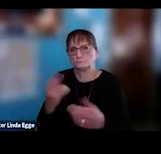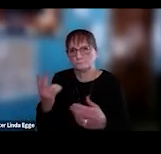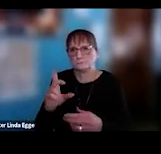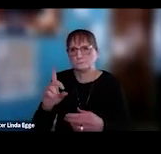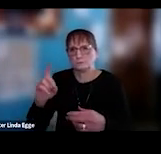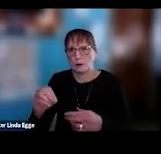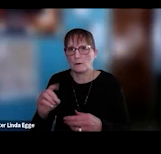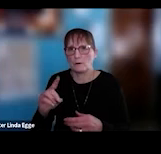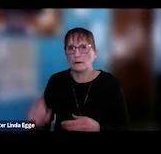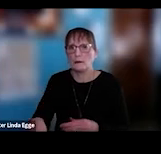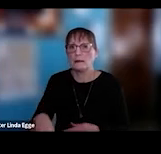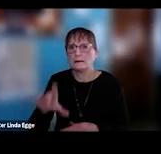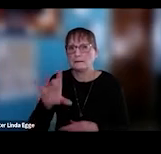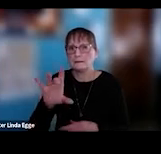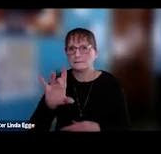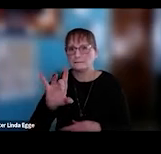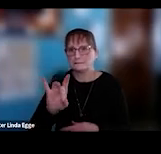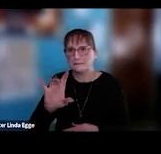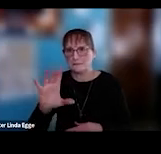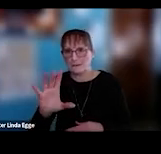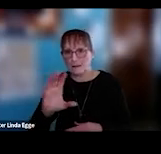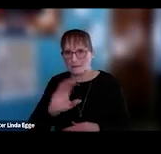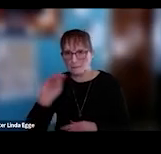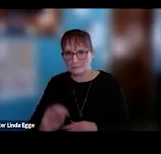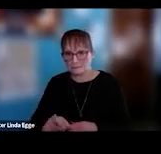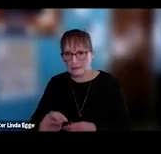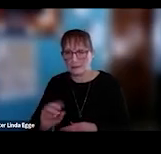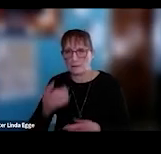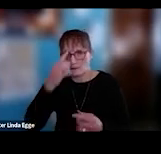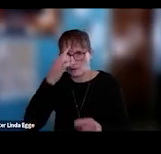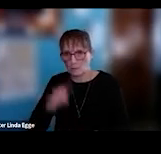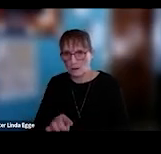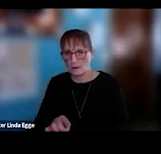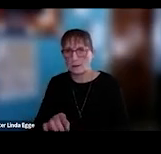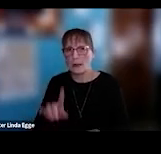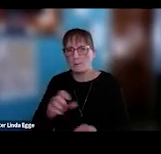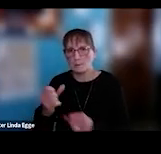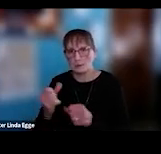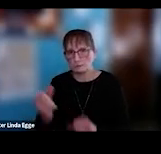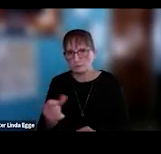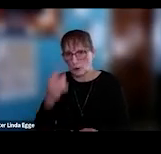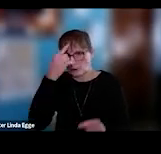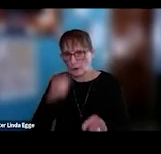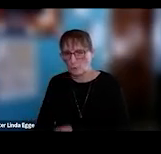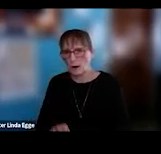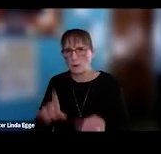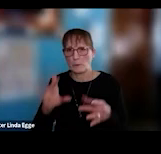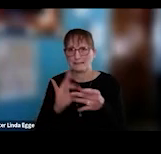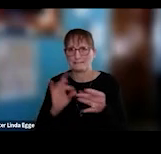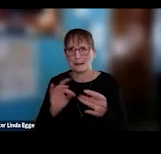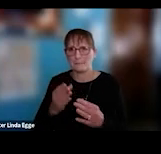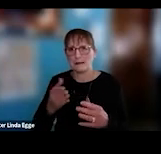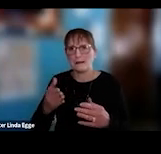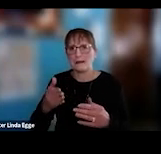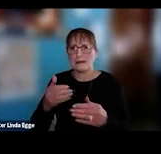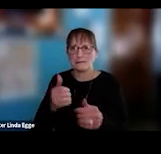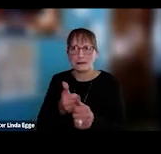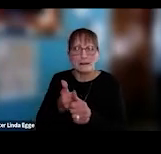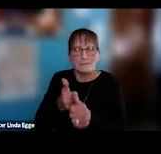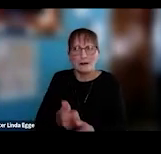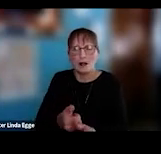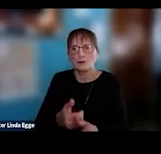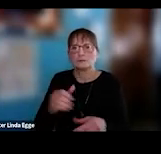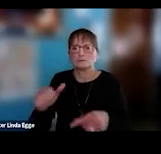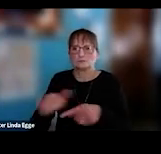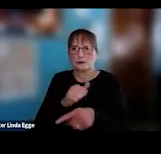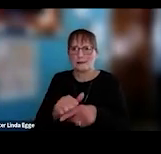75% strongly agreed, but they were significantly more likely to strongly agree with the statement following the training,